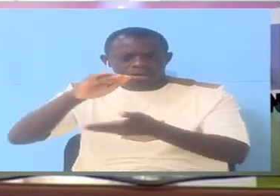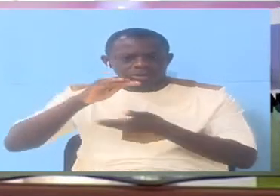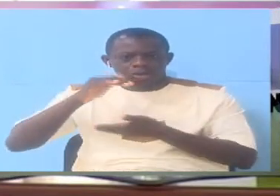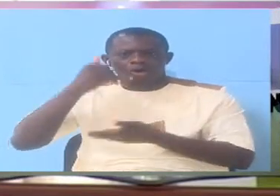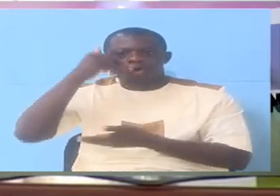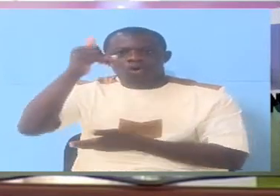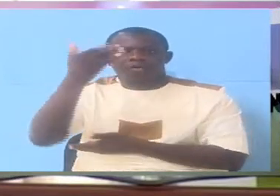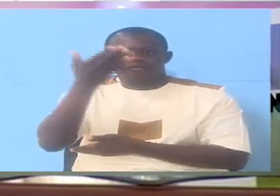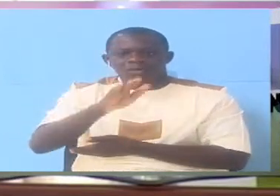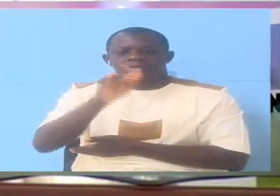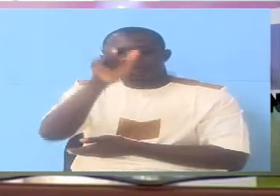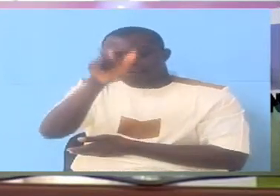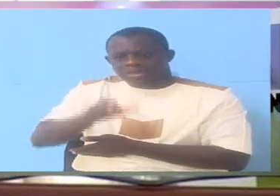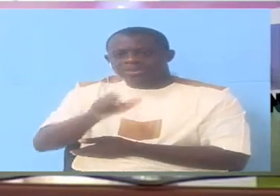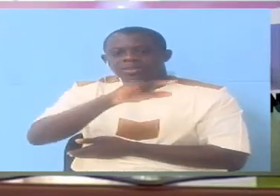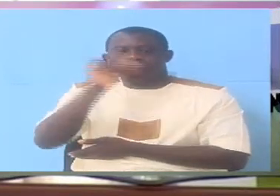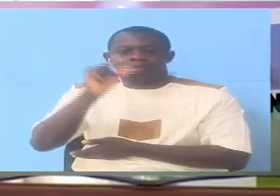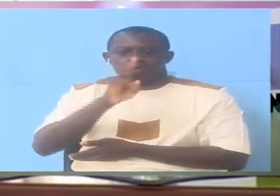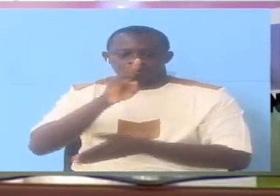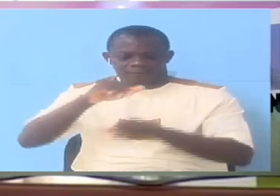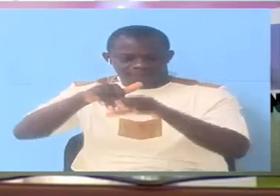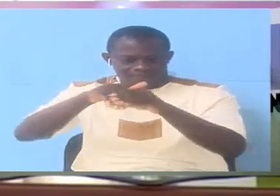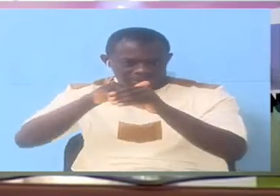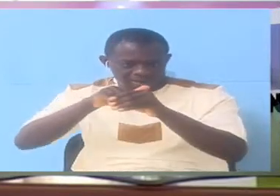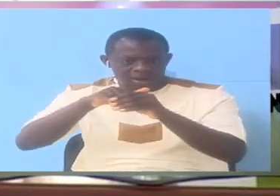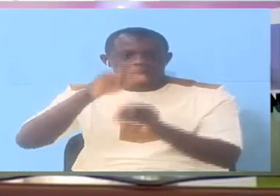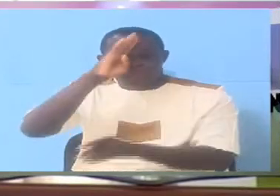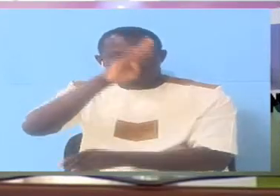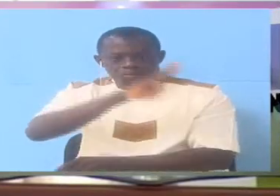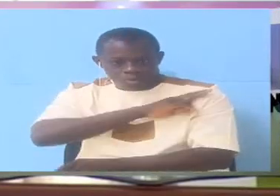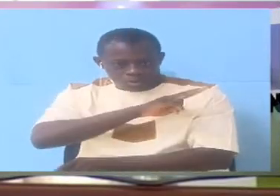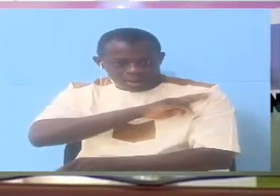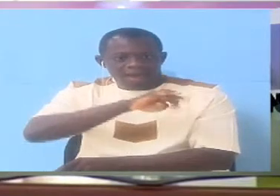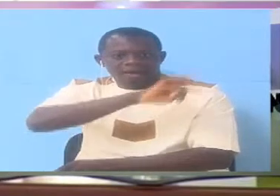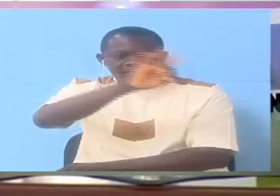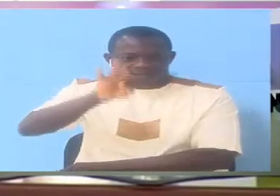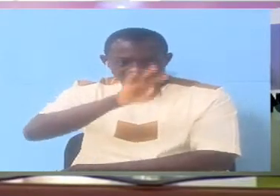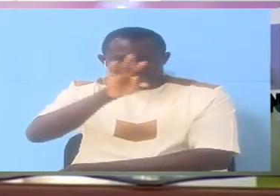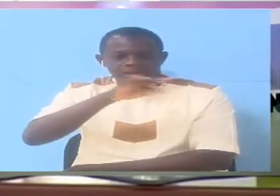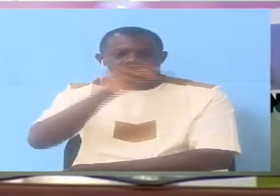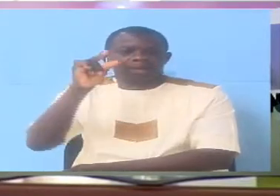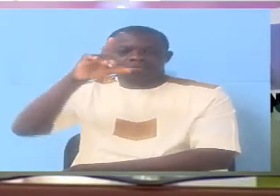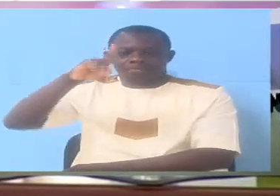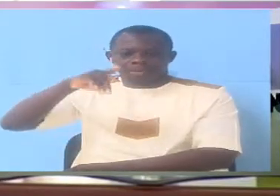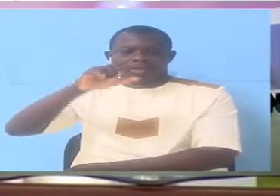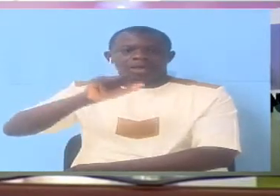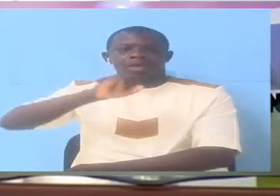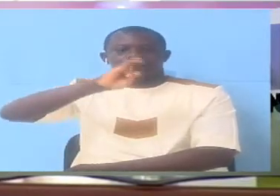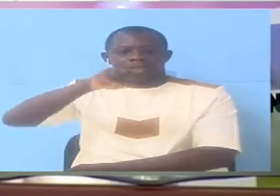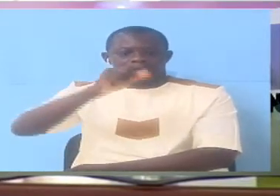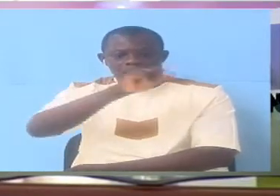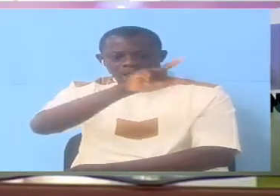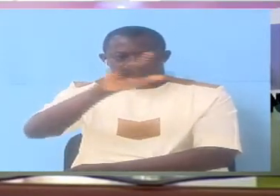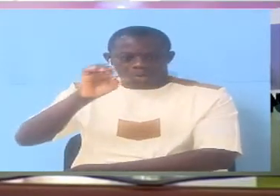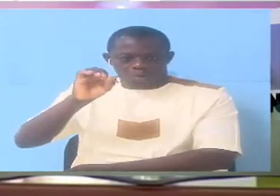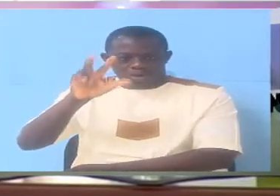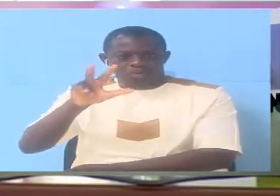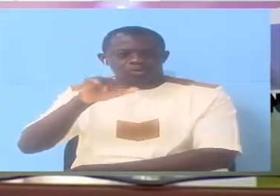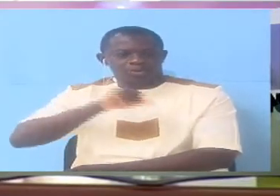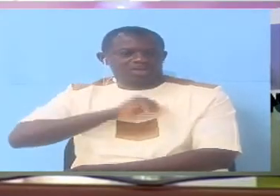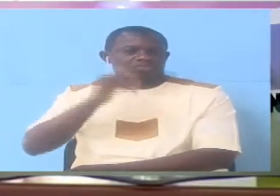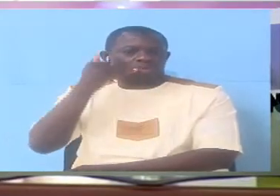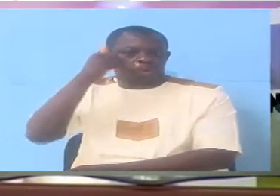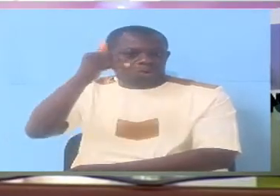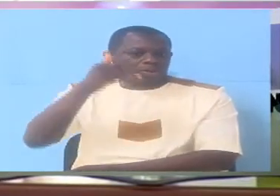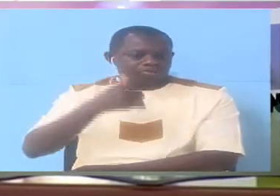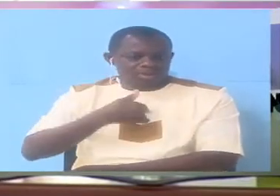a family friend and a brother. Ca ëllëg sa nag ñaar fukki fan ak ñett ci weeri July bi ci fukki waxtu ci suba